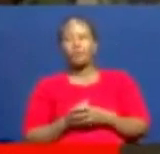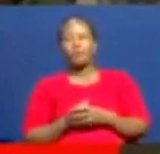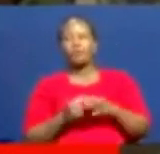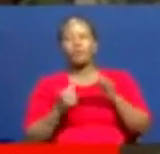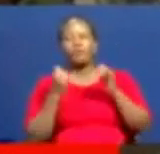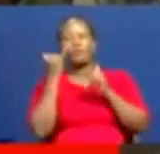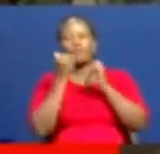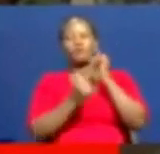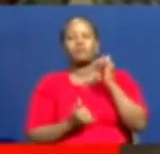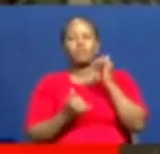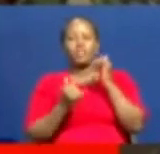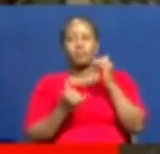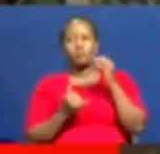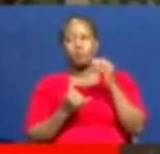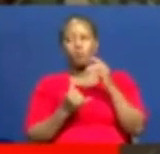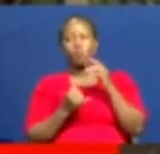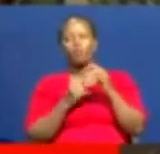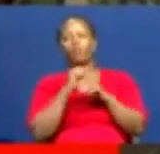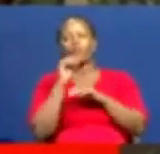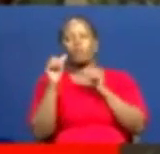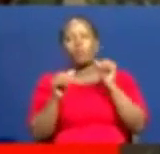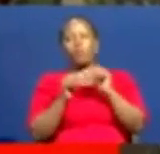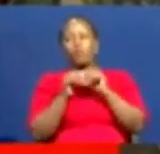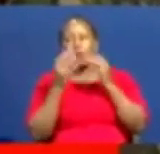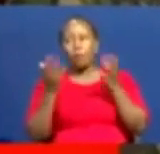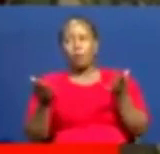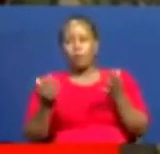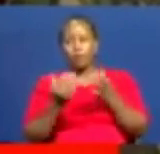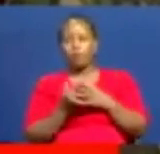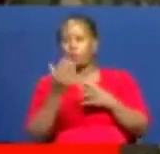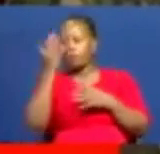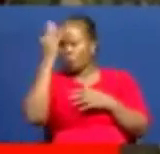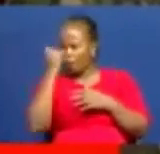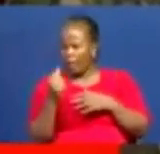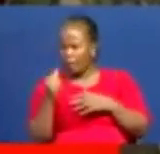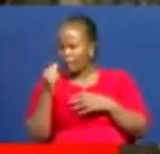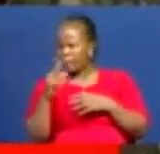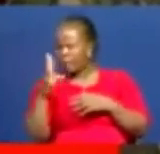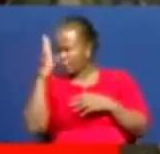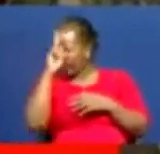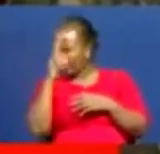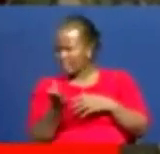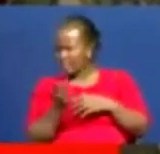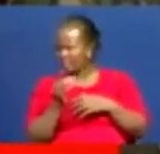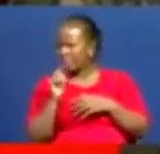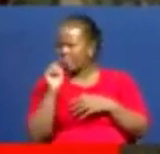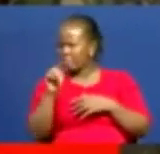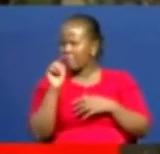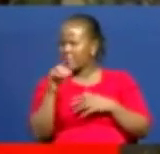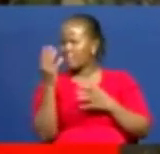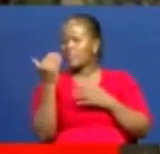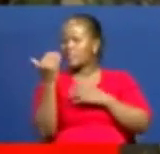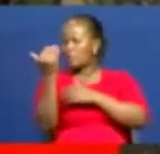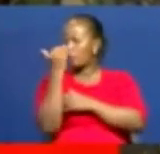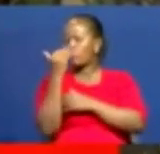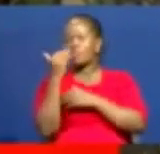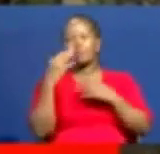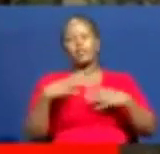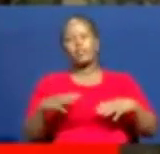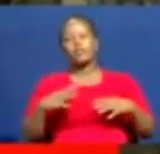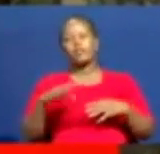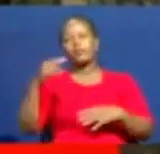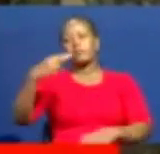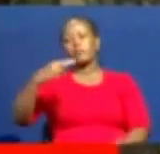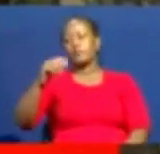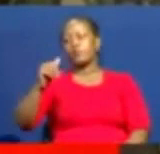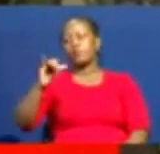And finally, on the issue of why the police, this is the request of the people of Haiti. The